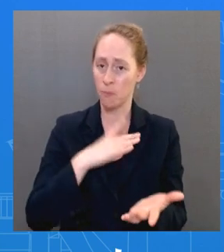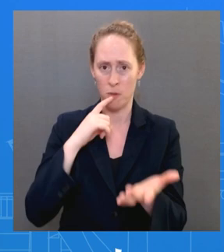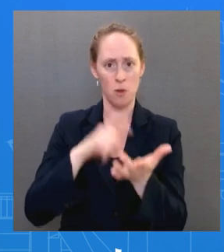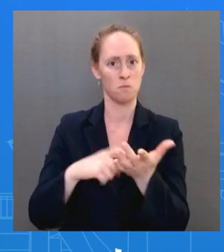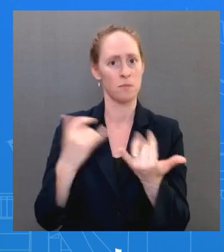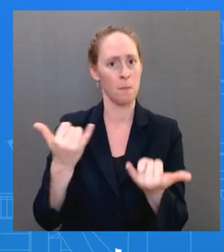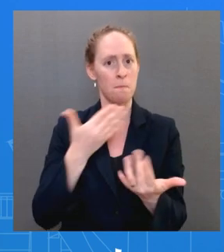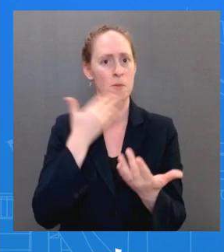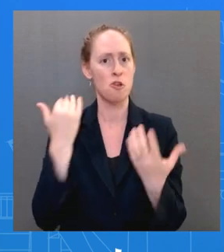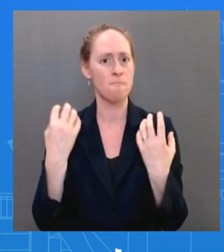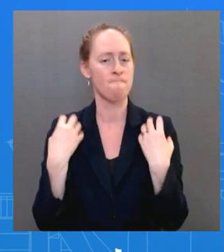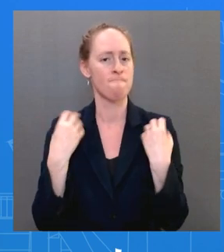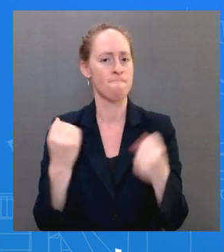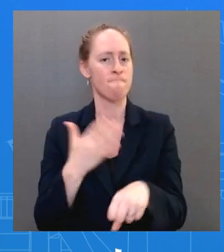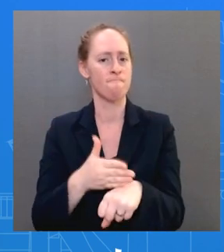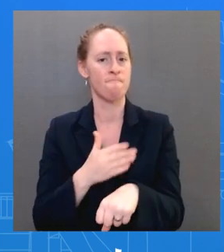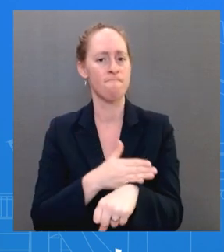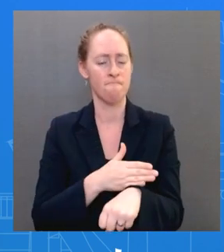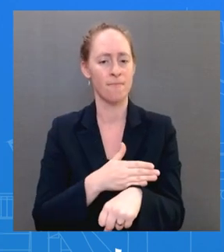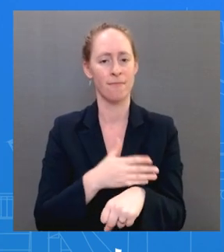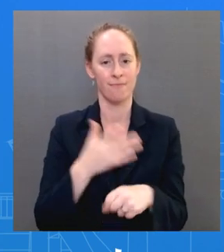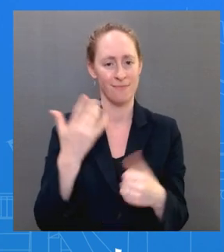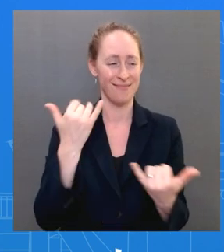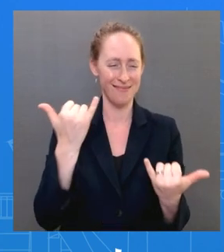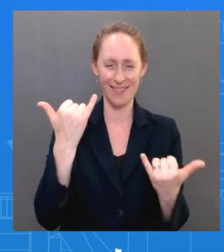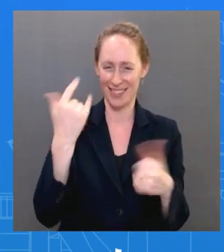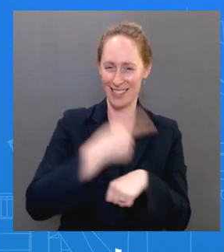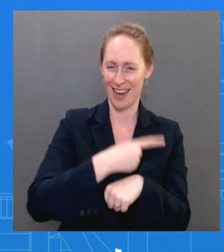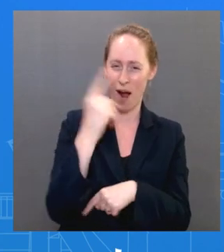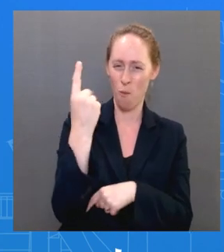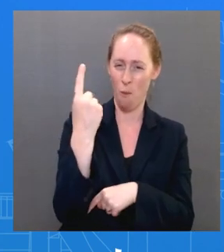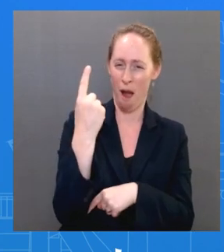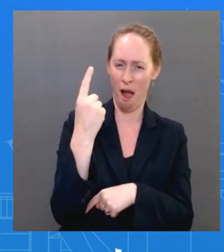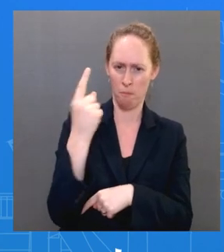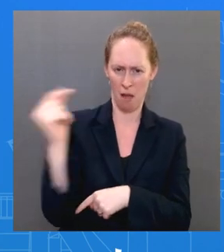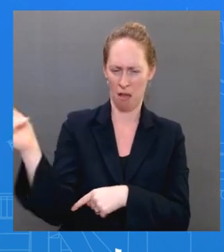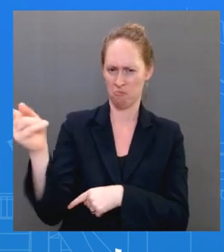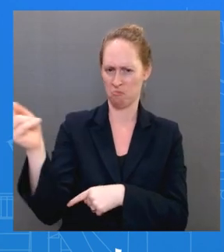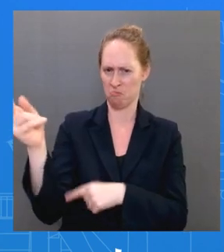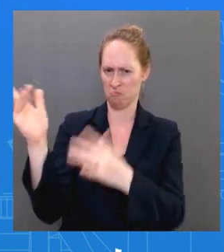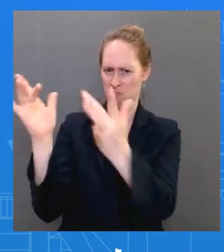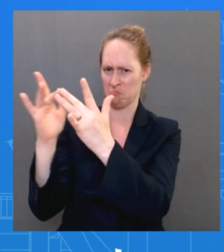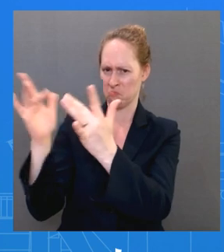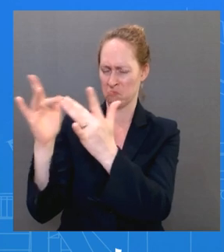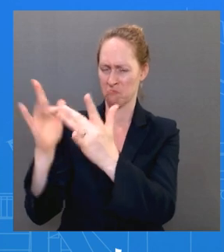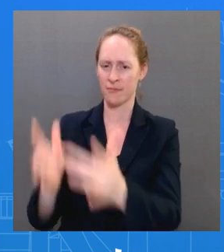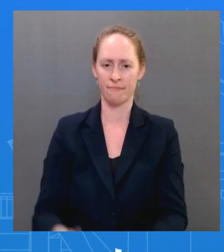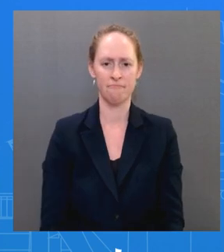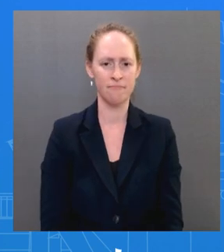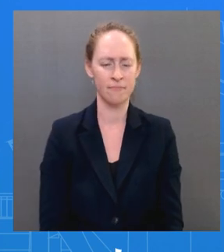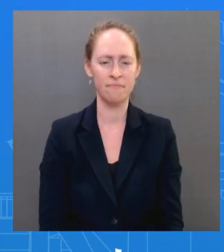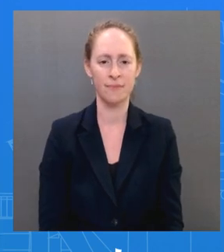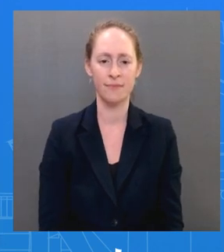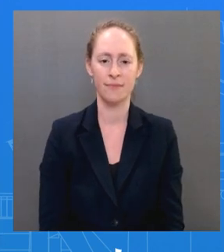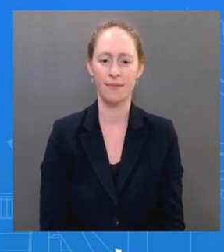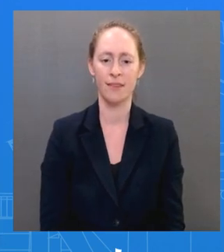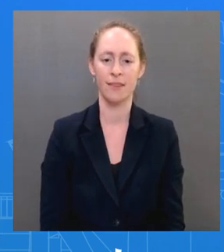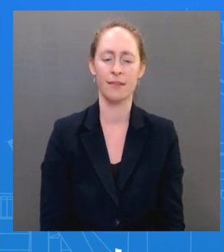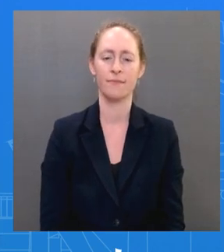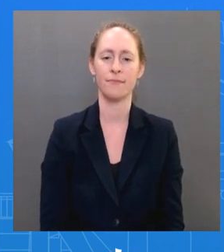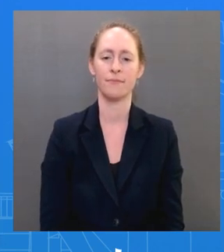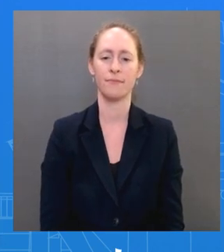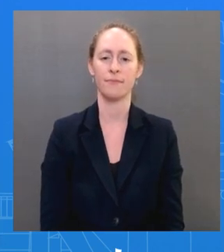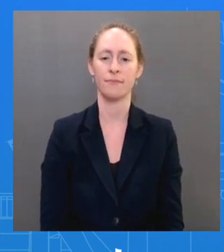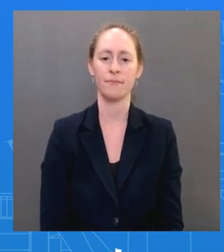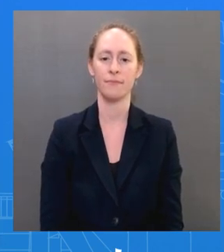O'Connor is interacting with the president on a regular basis. And has the president been examined by any other physicians beyond Dr. O'Connor? Physically examined? I